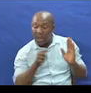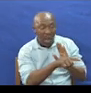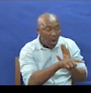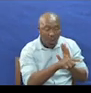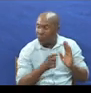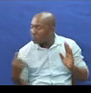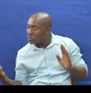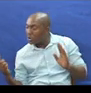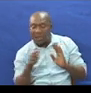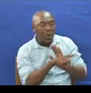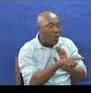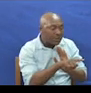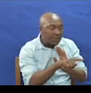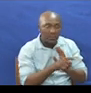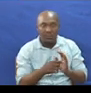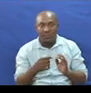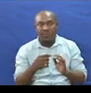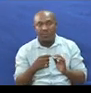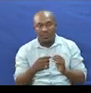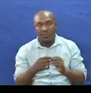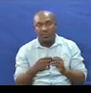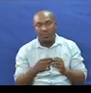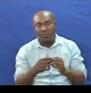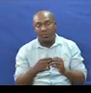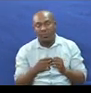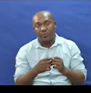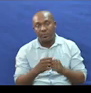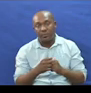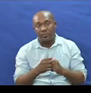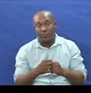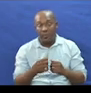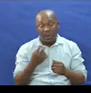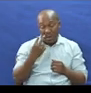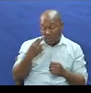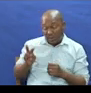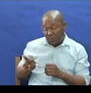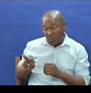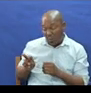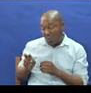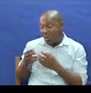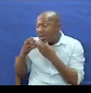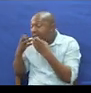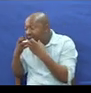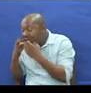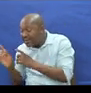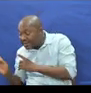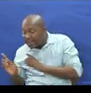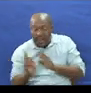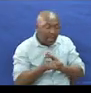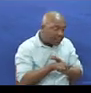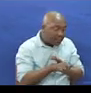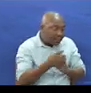arrow goes in the direction of the box. He saw the rat coming towards his